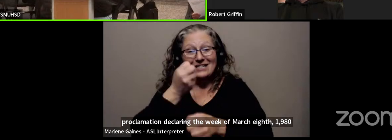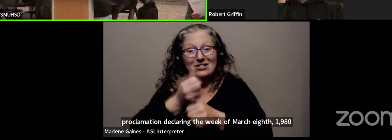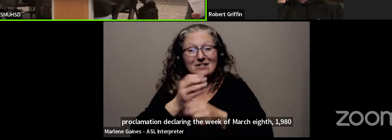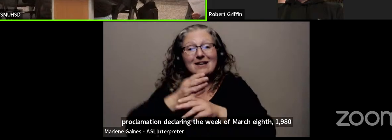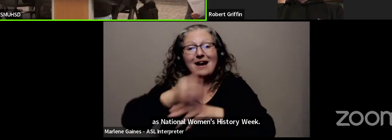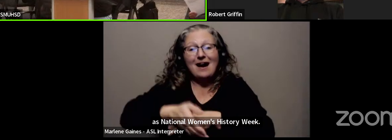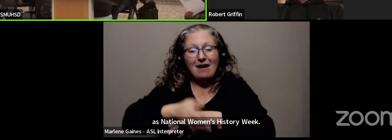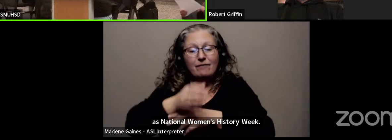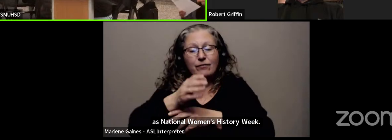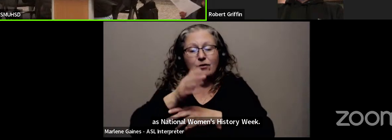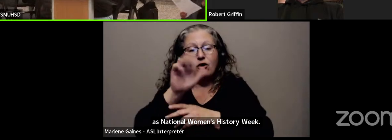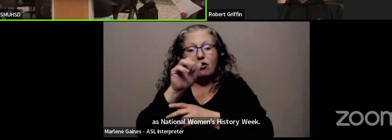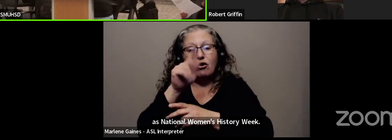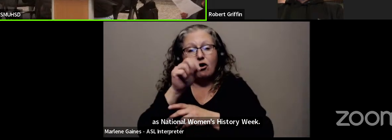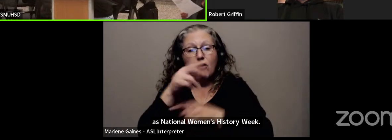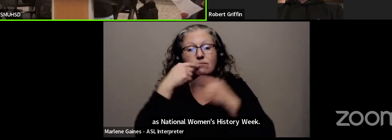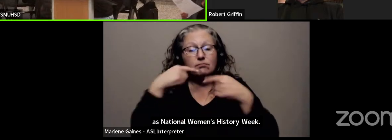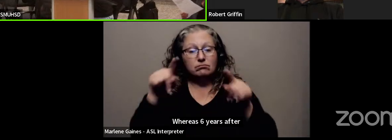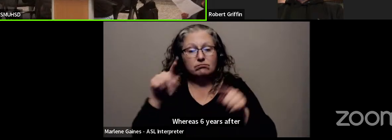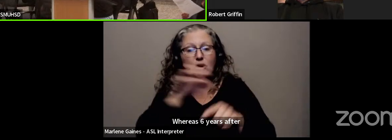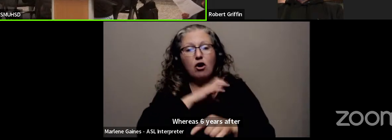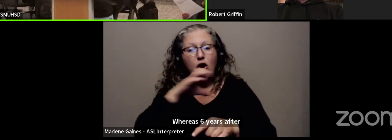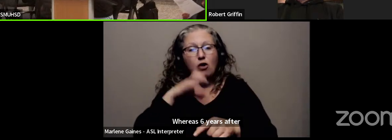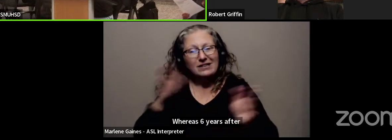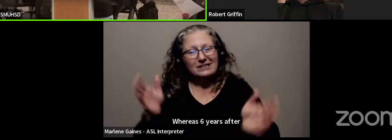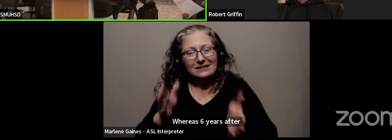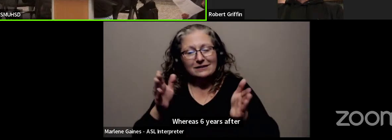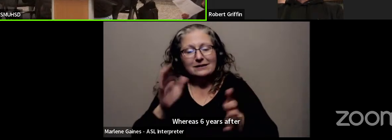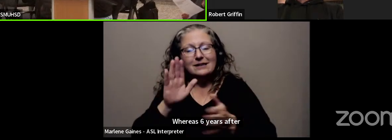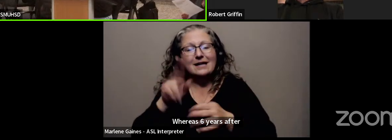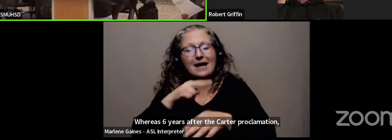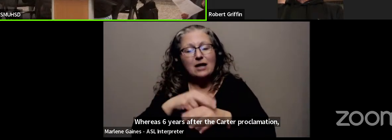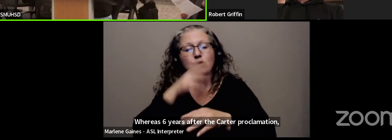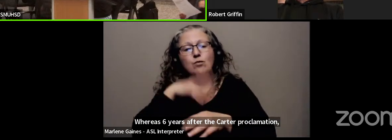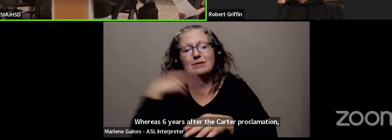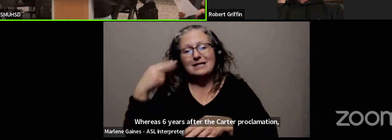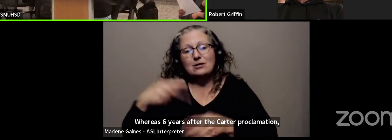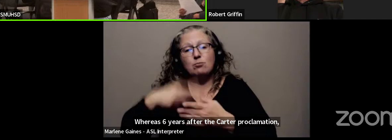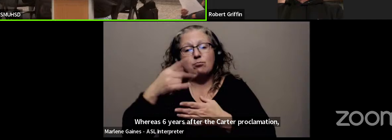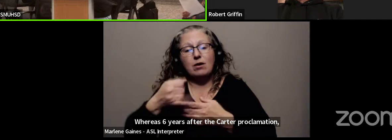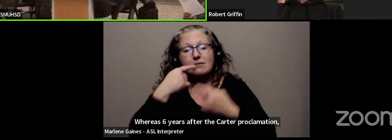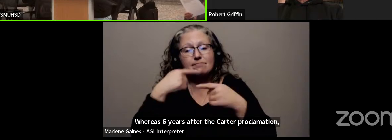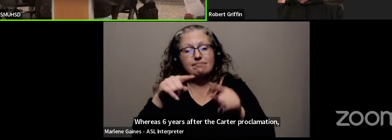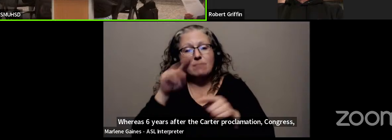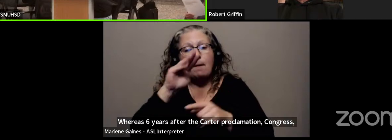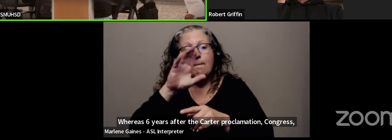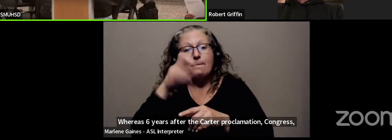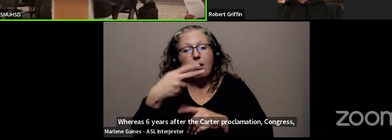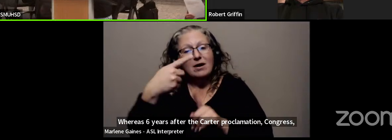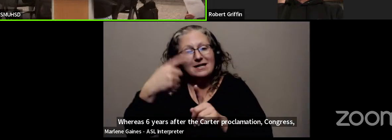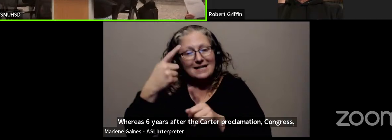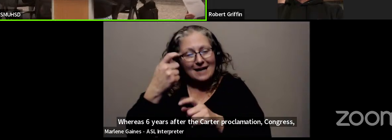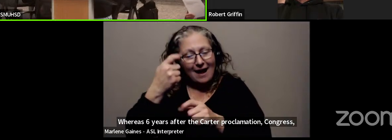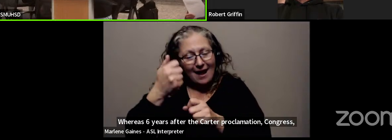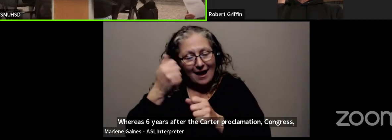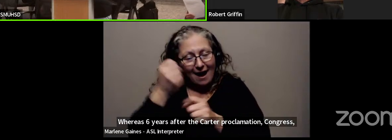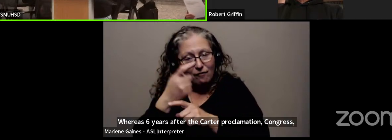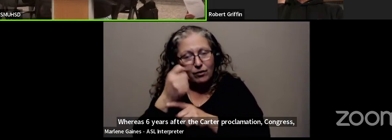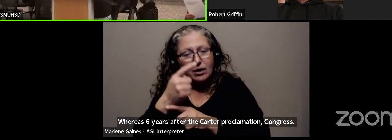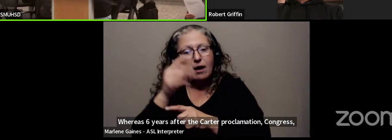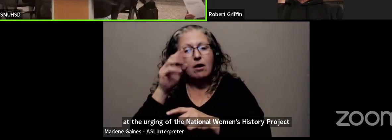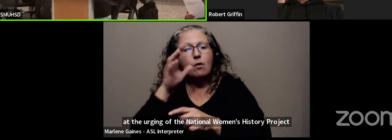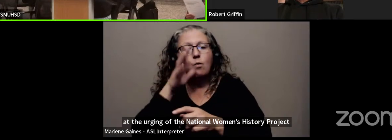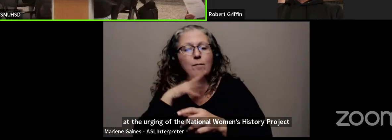Carter's proclamation, Congress, at the urging of the National Women's History Project, declared March of each year to be Women's History Month. Whereas